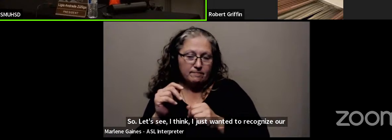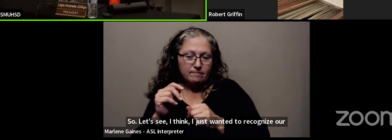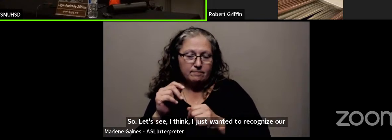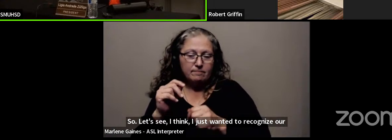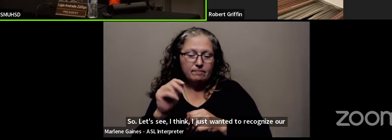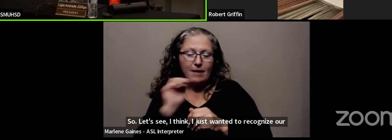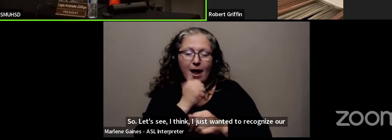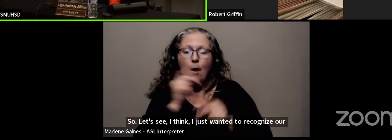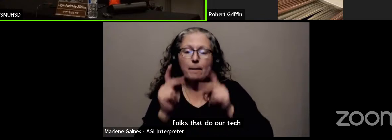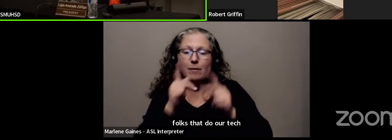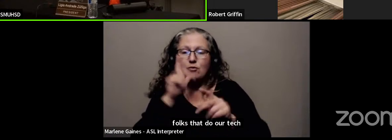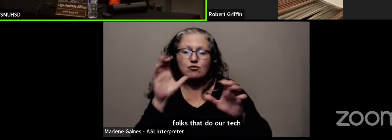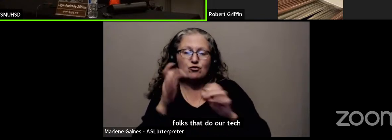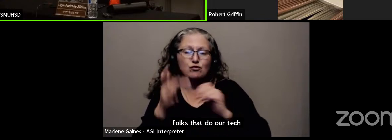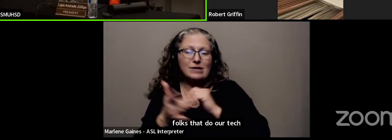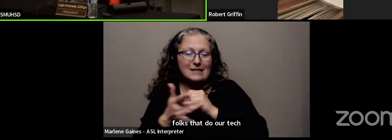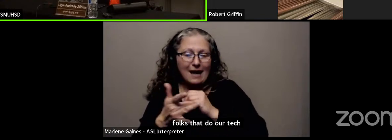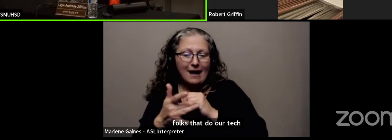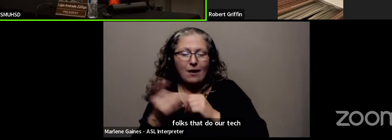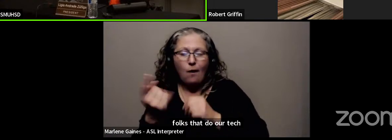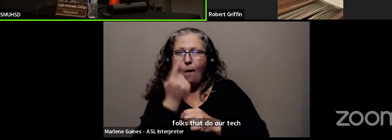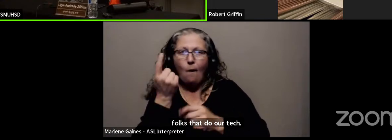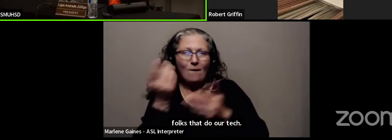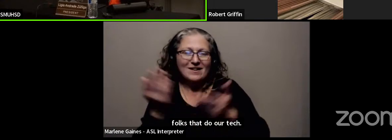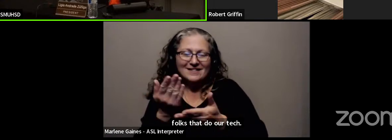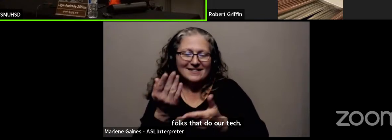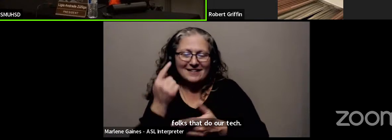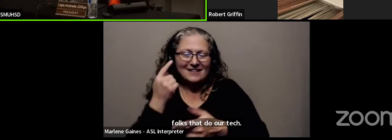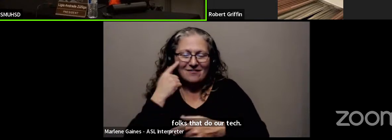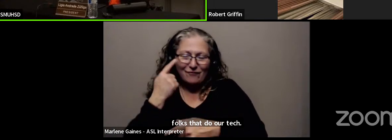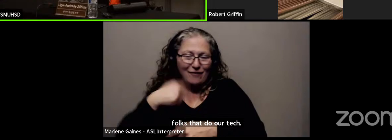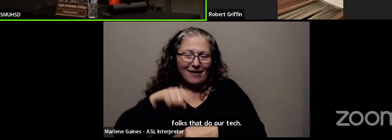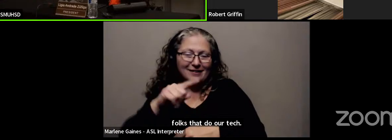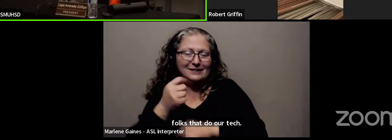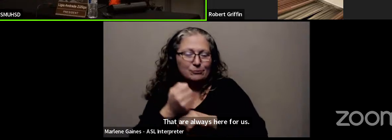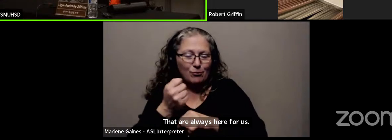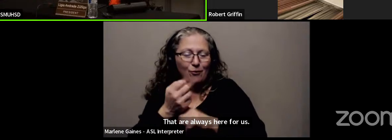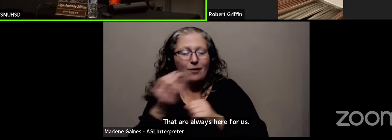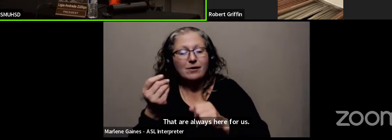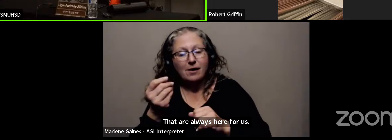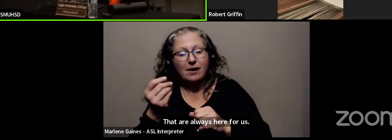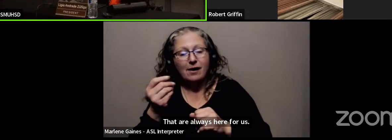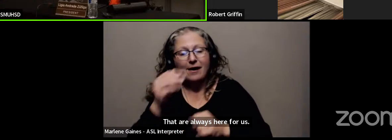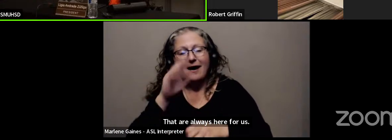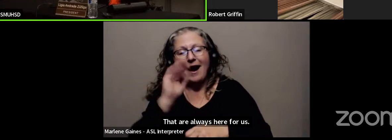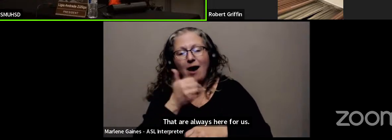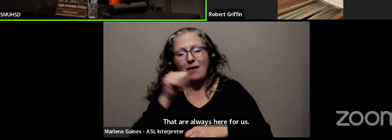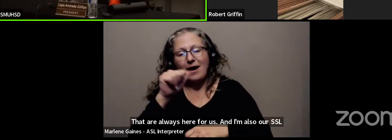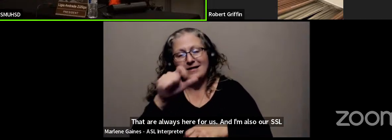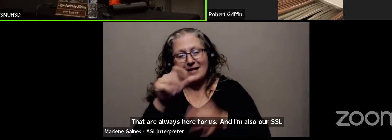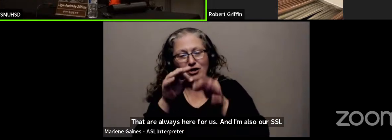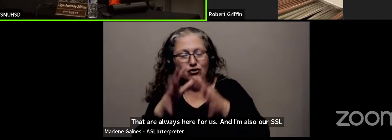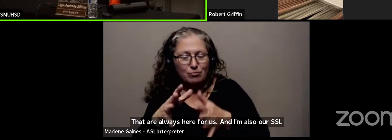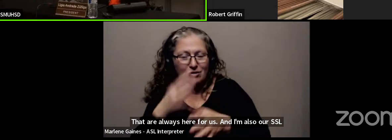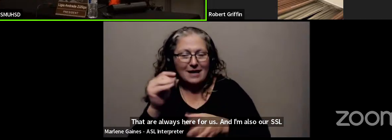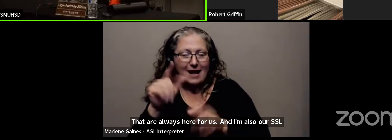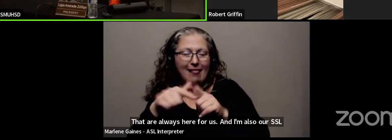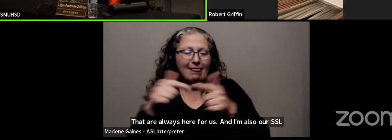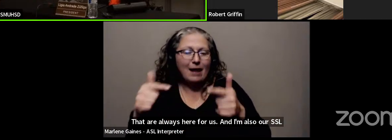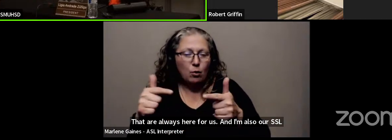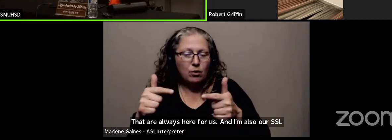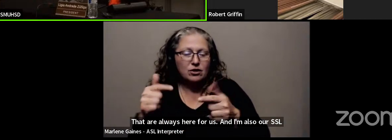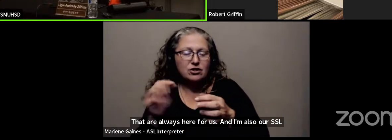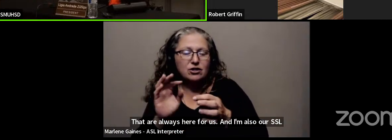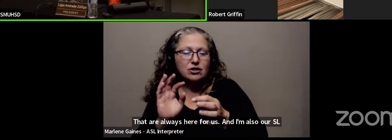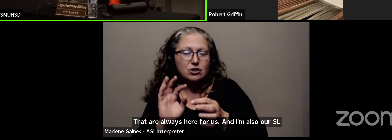tech that are always here for us, and also our ASL interpreters and our language